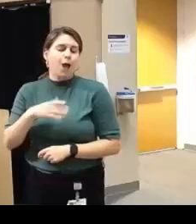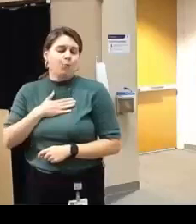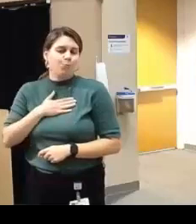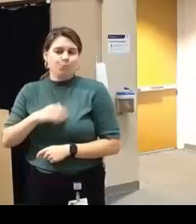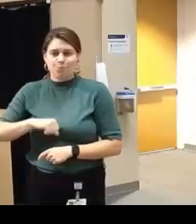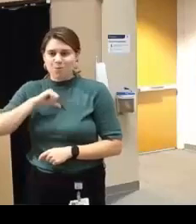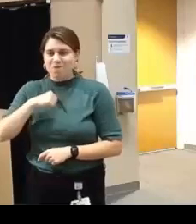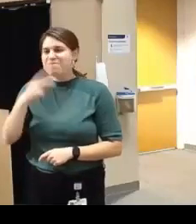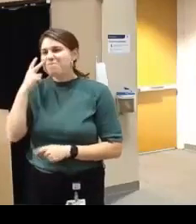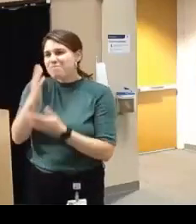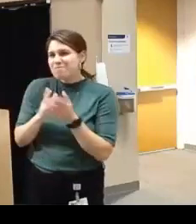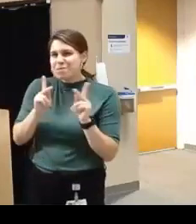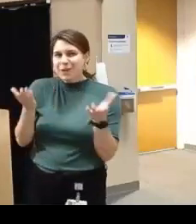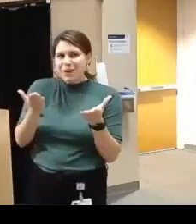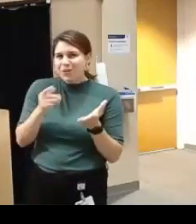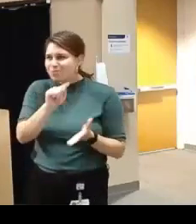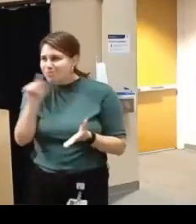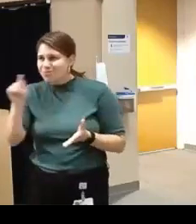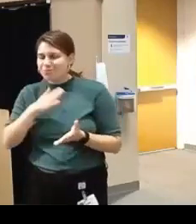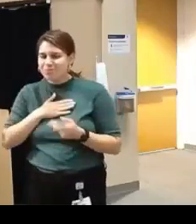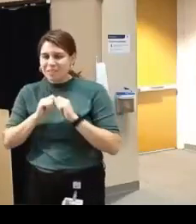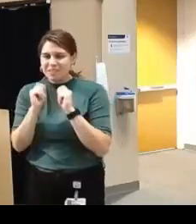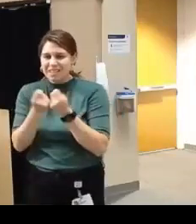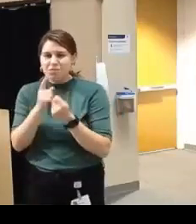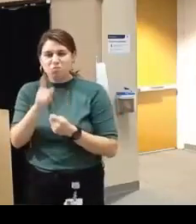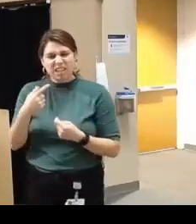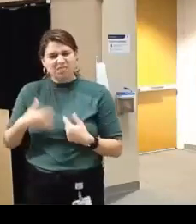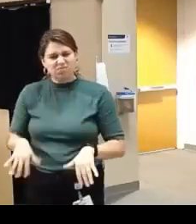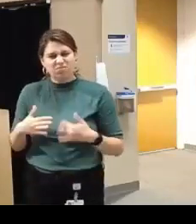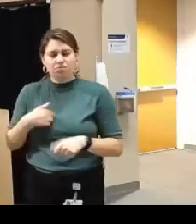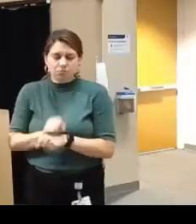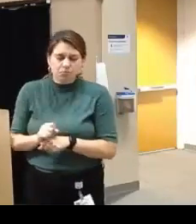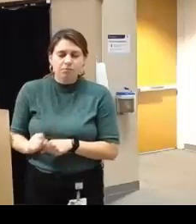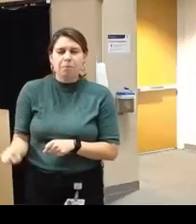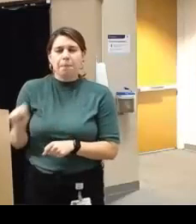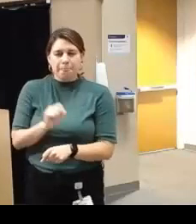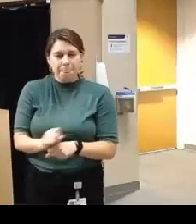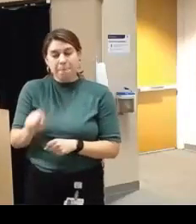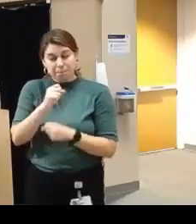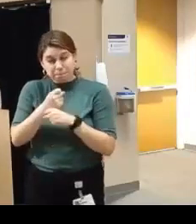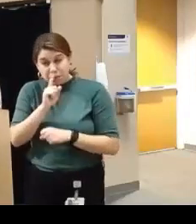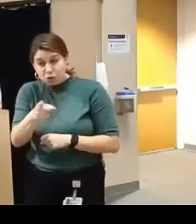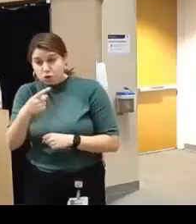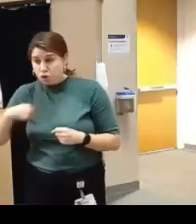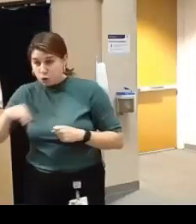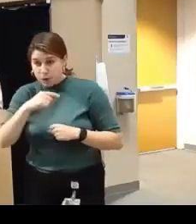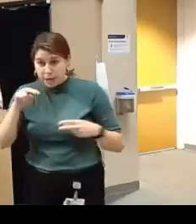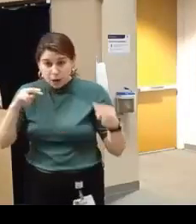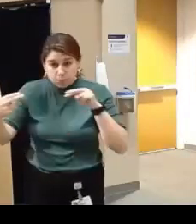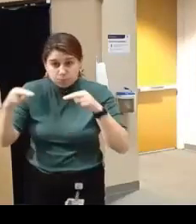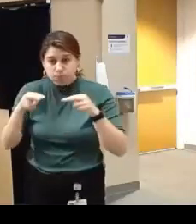couple of our team members out in the audience that we really have worked over the years to make sure that we are listening to each other